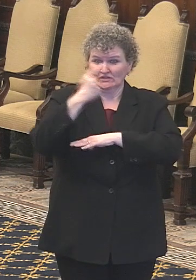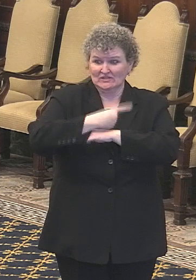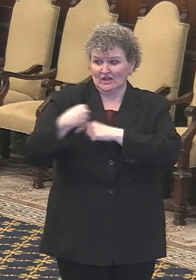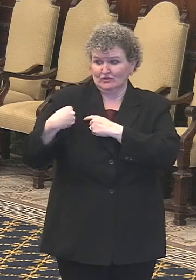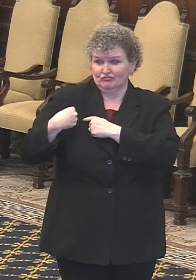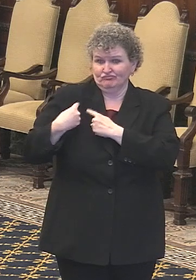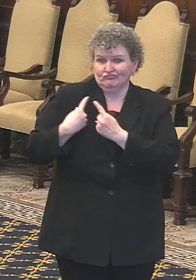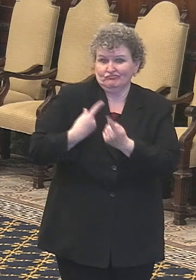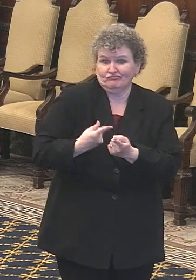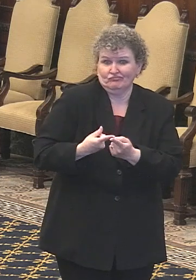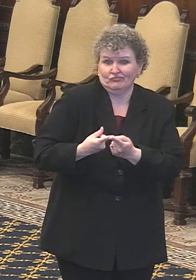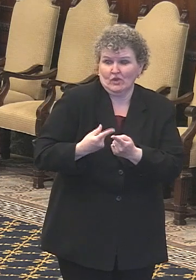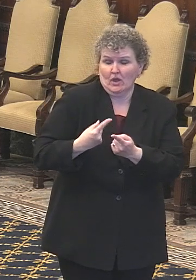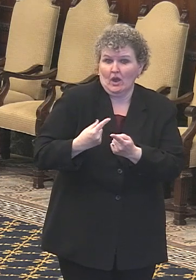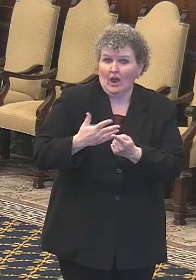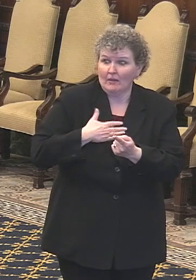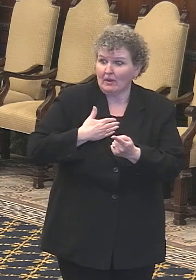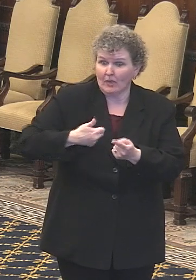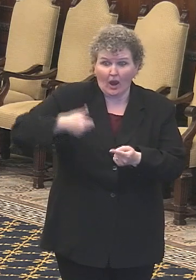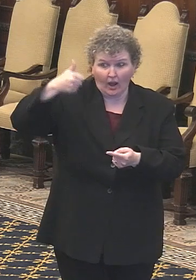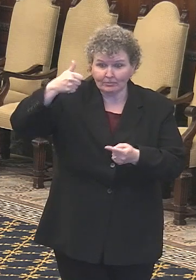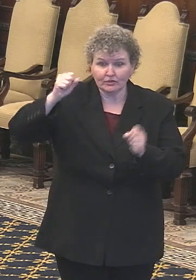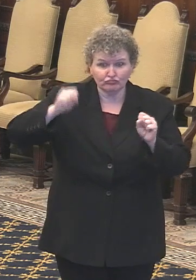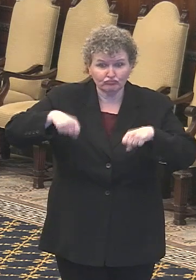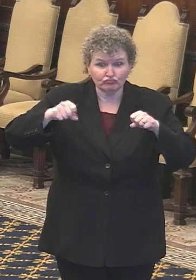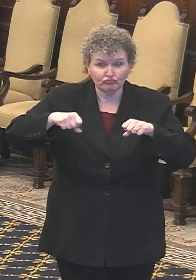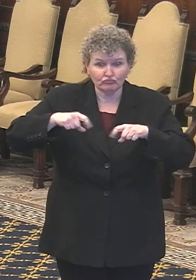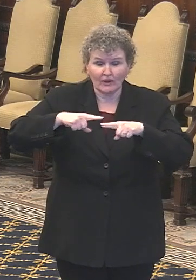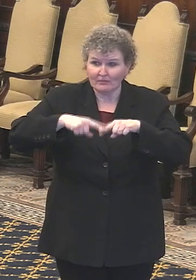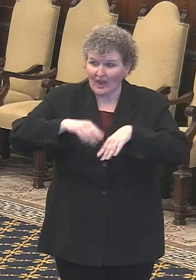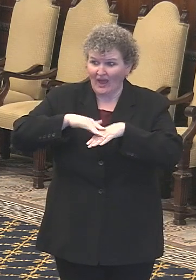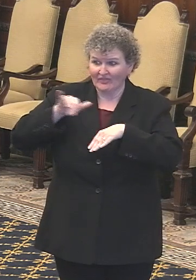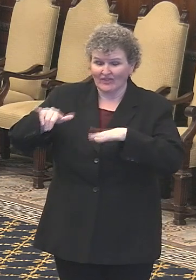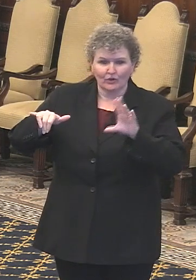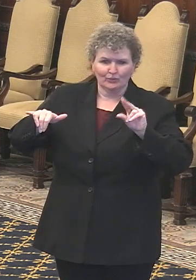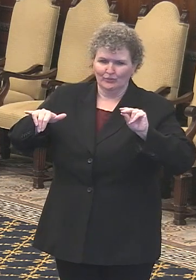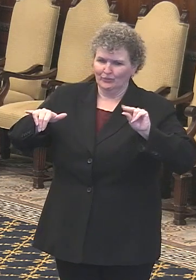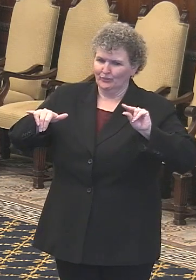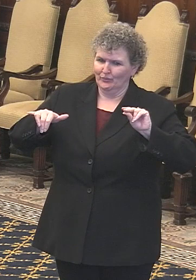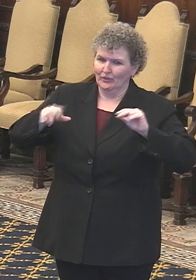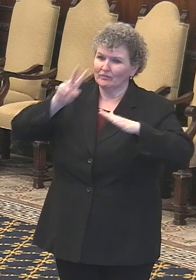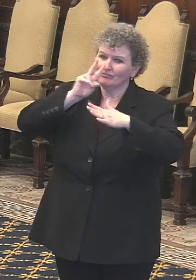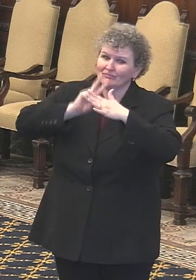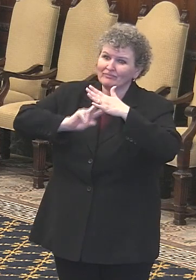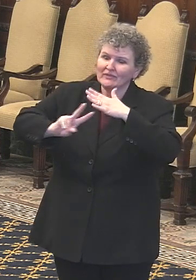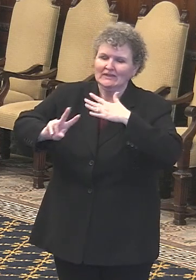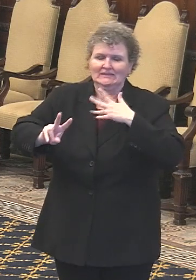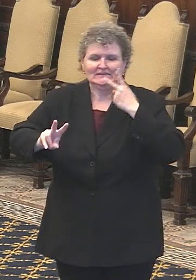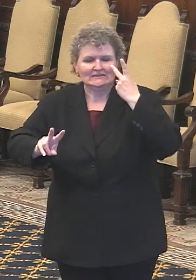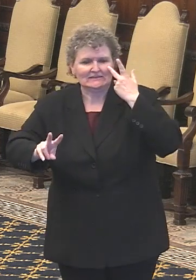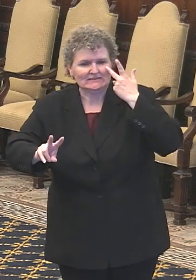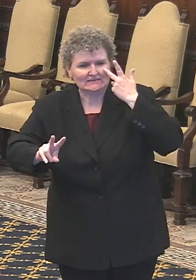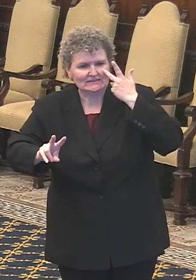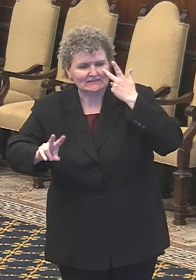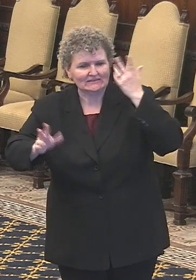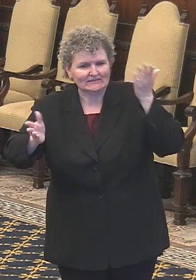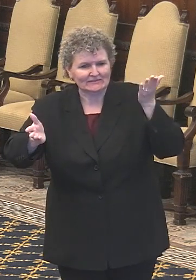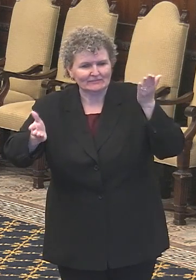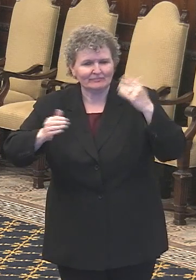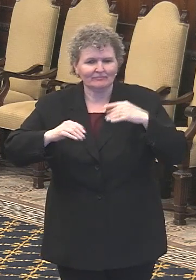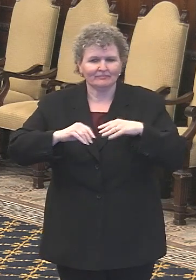Gracias. Thank you. Thank you, Perla. We're going to go to Brian McCrone of NBC 10, and then we'll have a second round for those